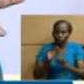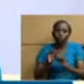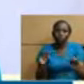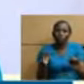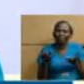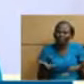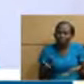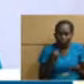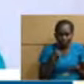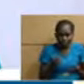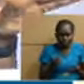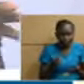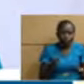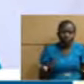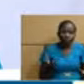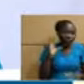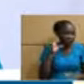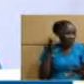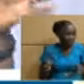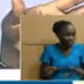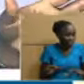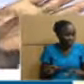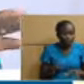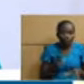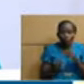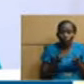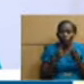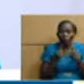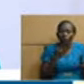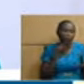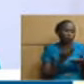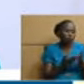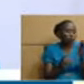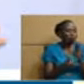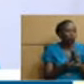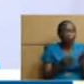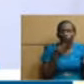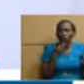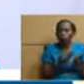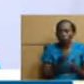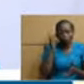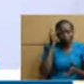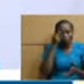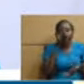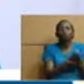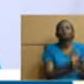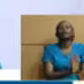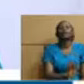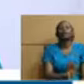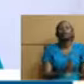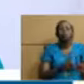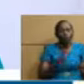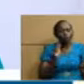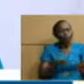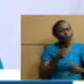You've heard this, Charles, when people are talking about the good laws, the good policies, and we stop there. I think we have to go back to